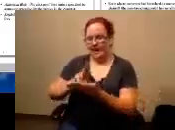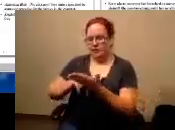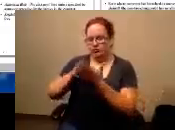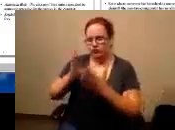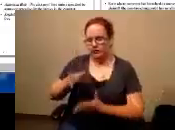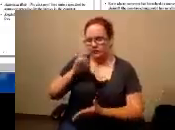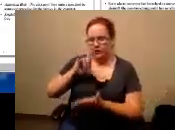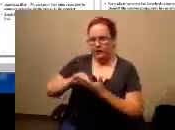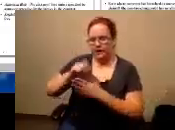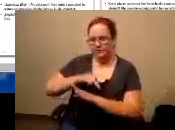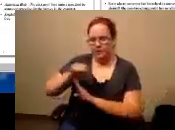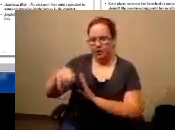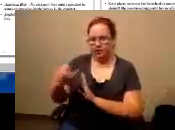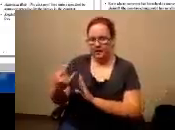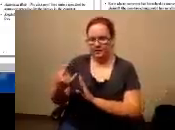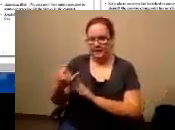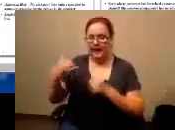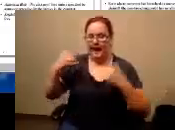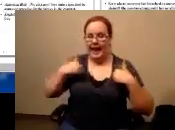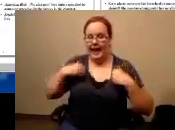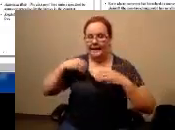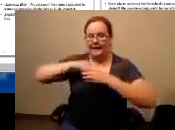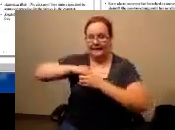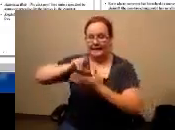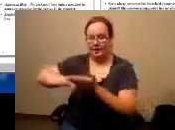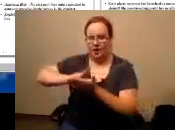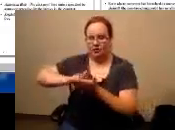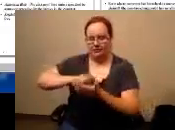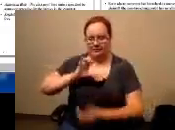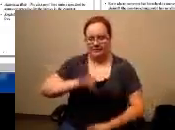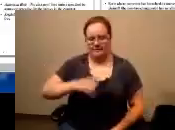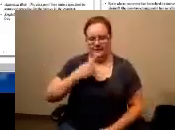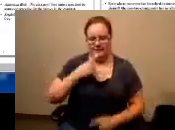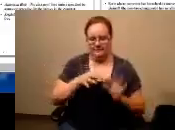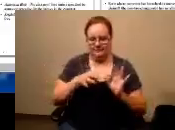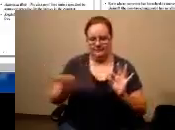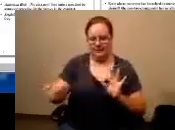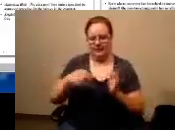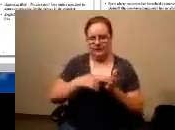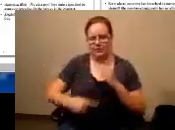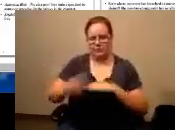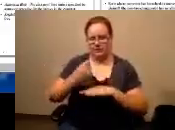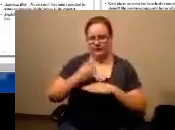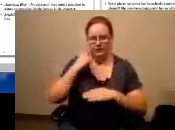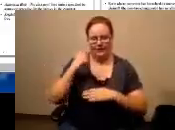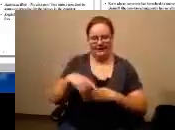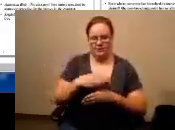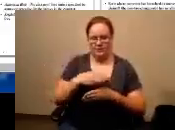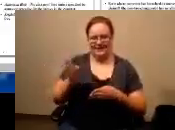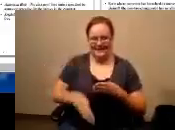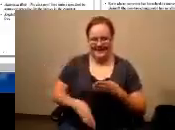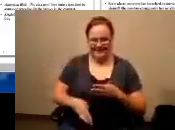project had in the contract a clause that said the due date for this highway to be done